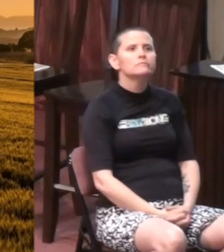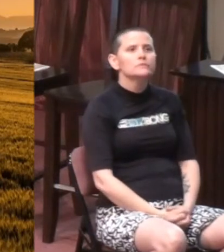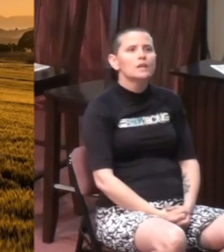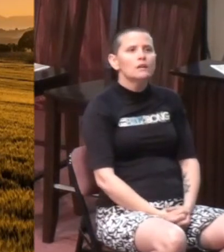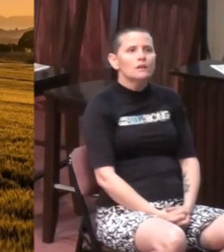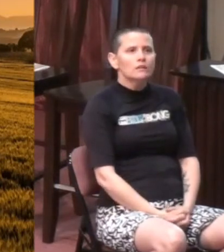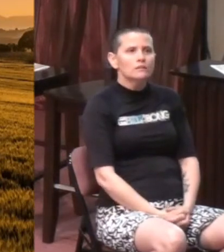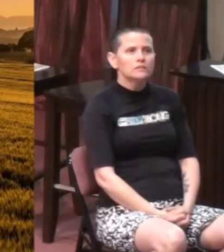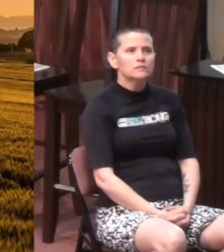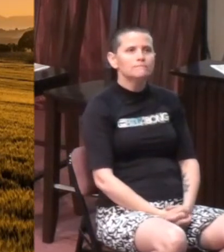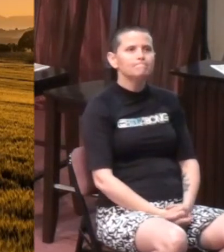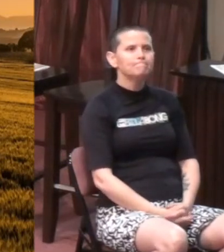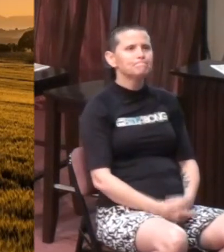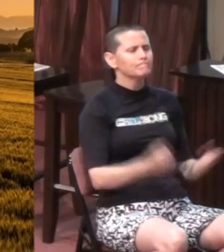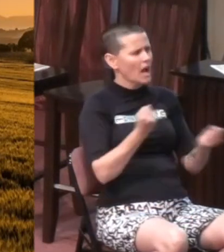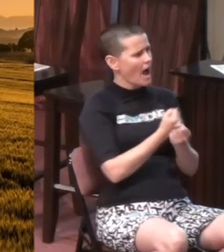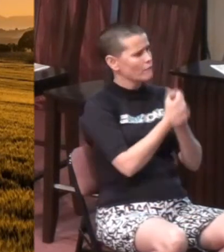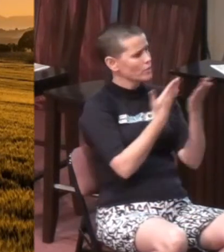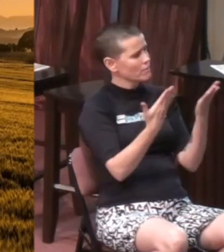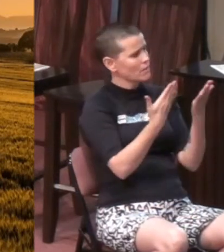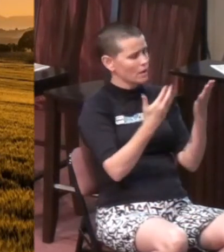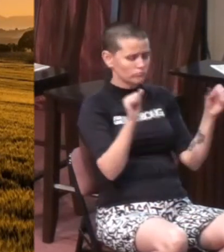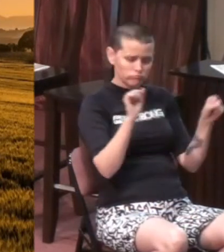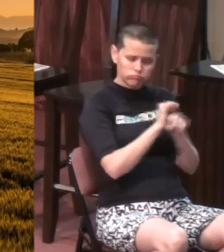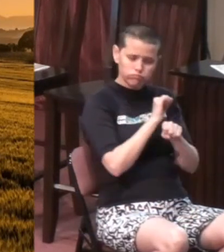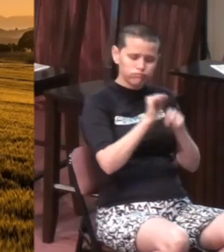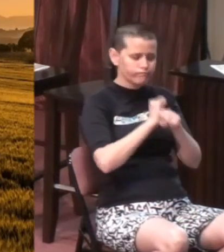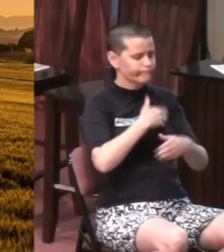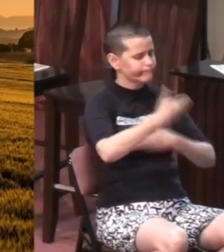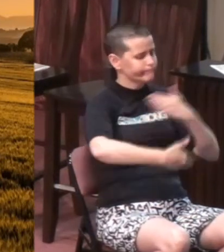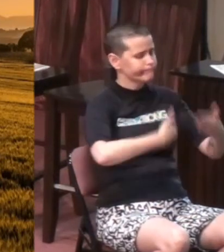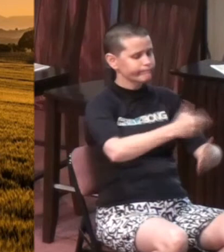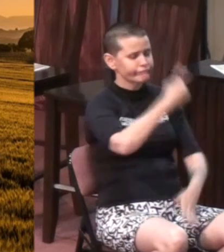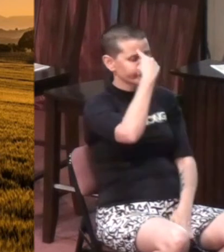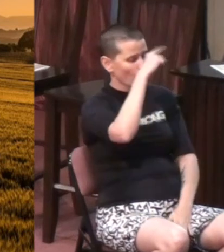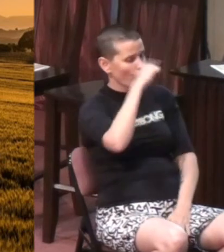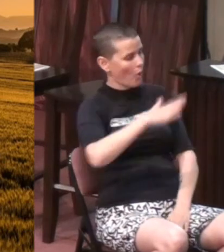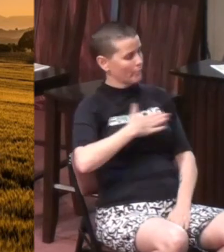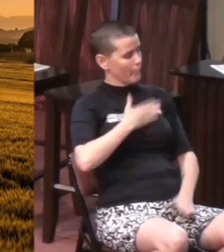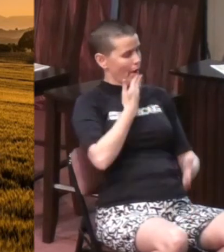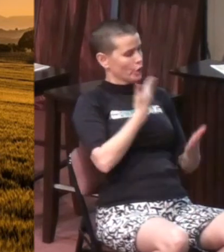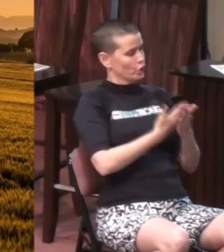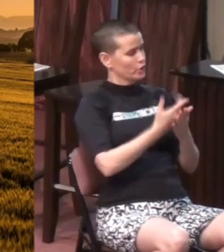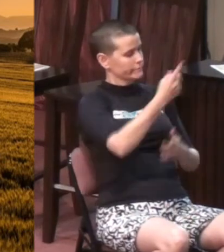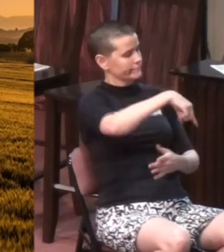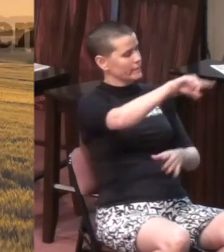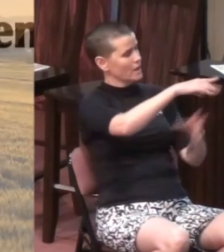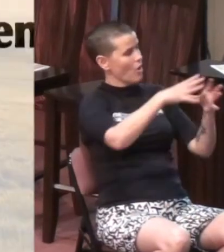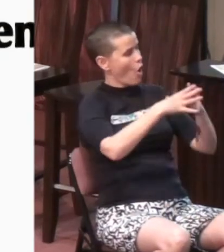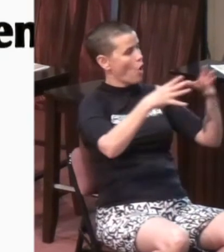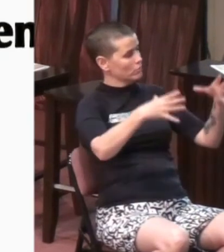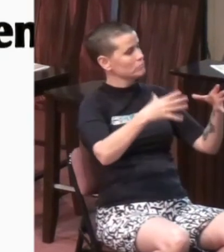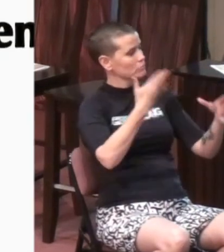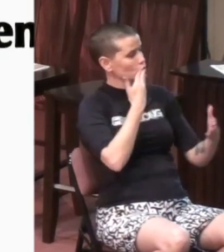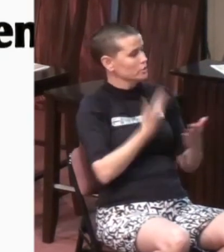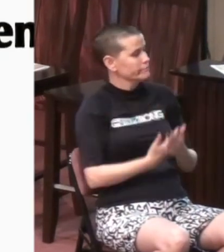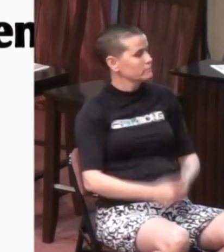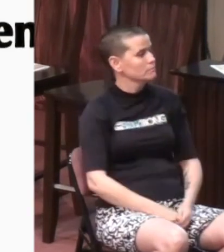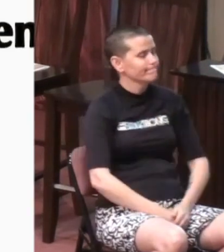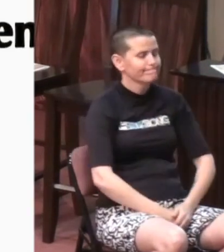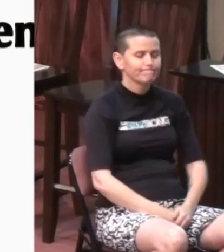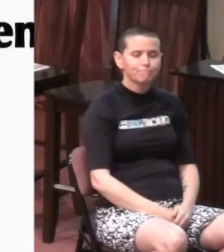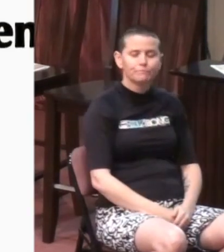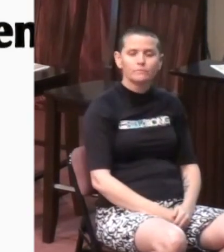All things are working together for my good and our good. And